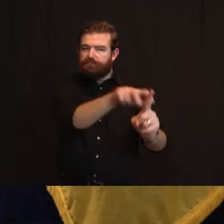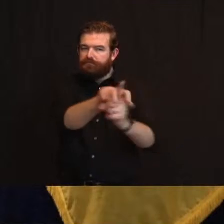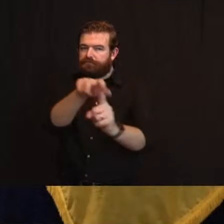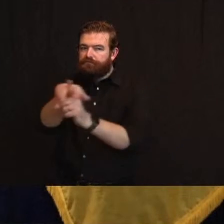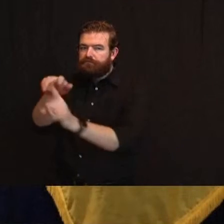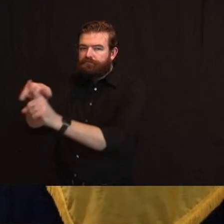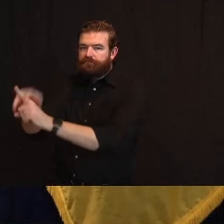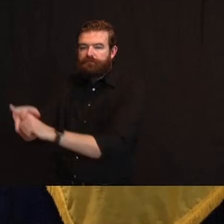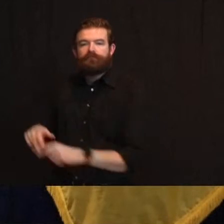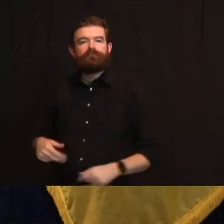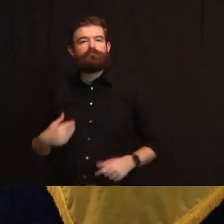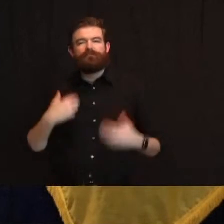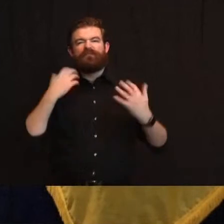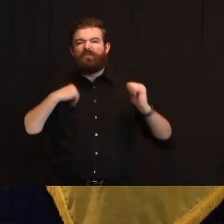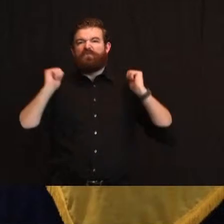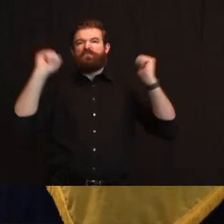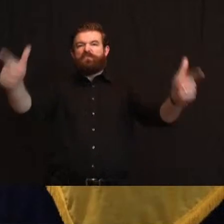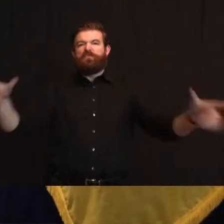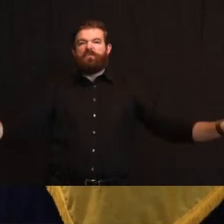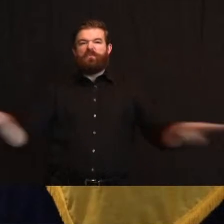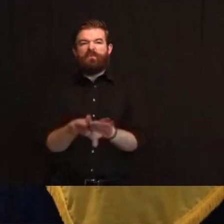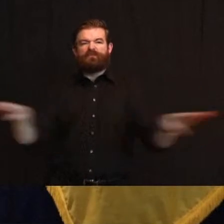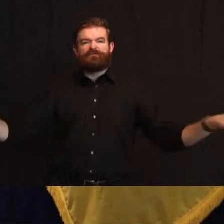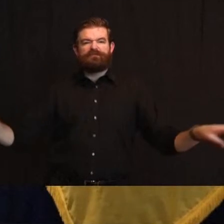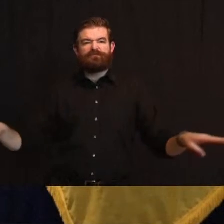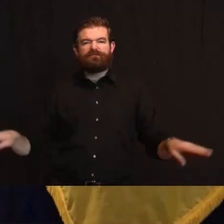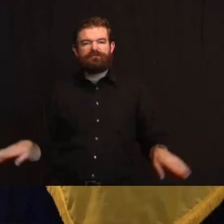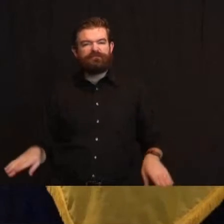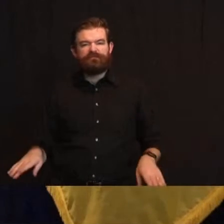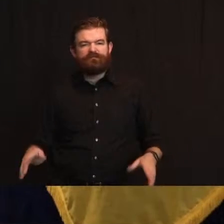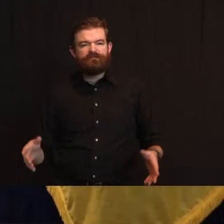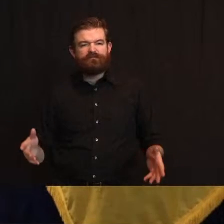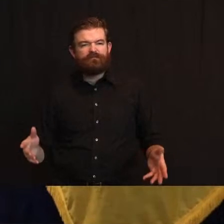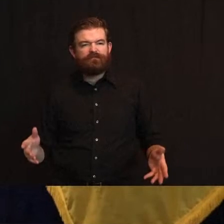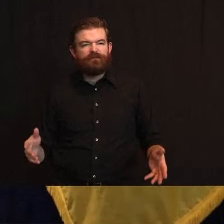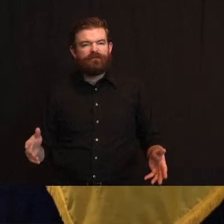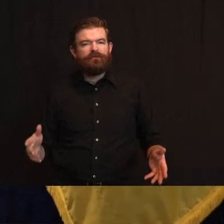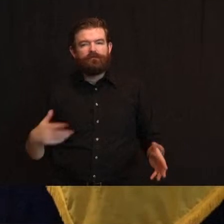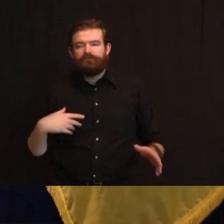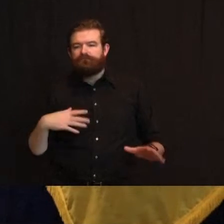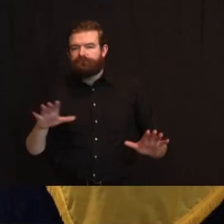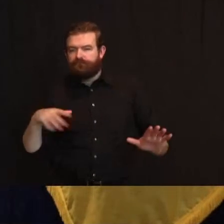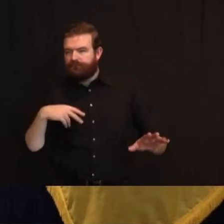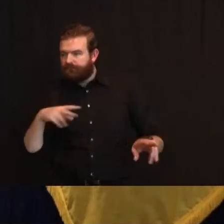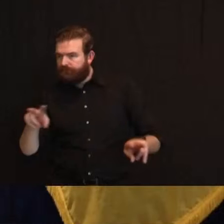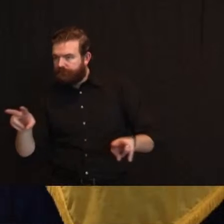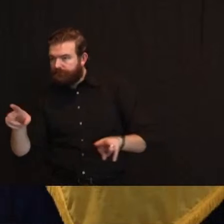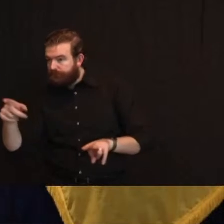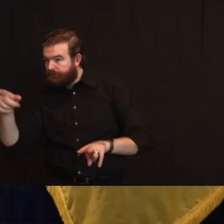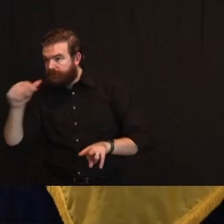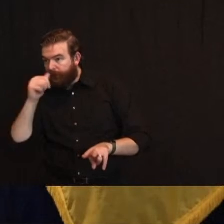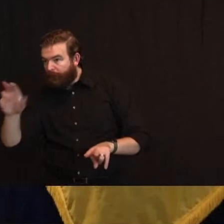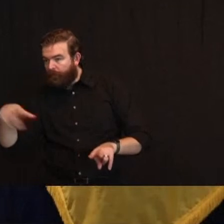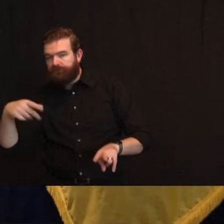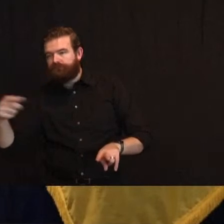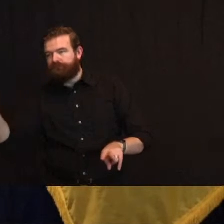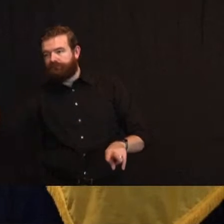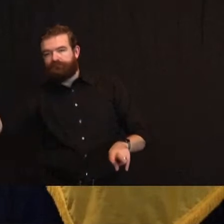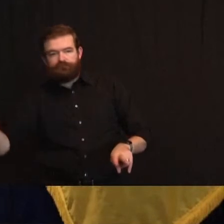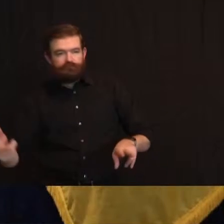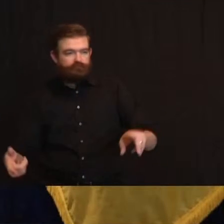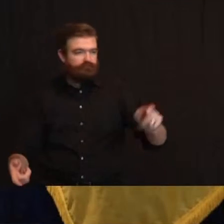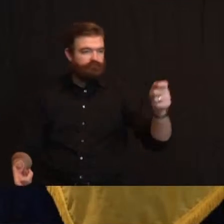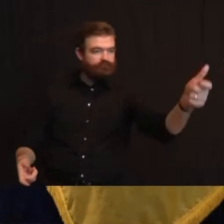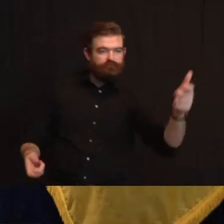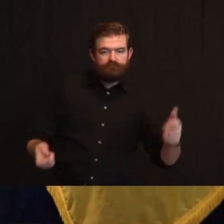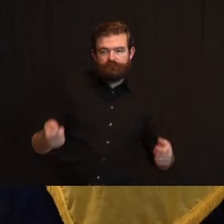the overwhelming amount of these folks are good actors. Secondly, I believe outside of New York City, and